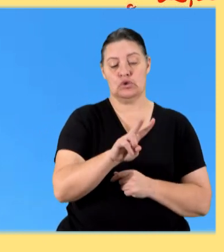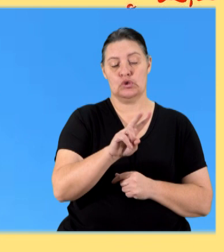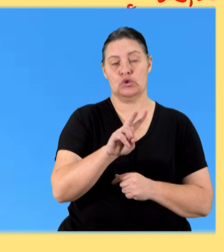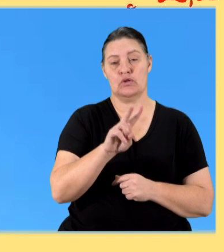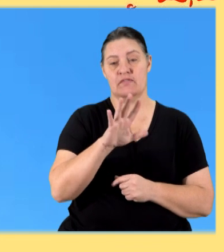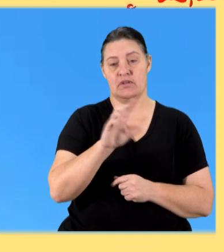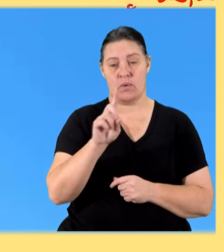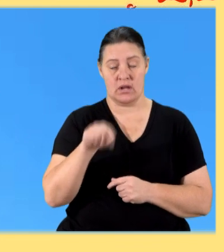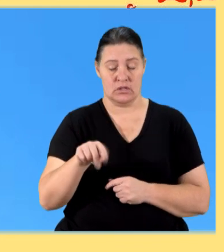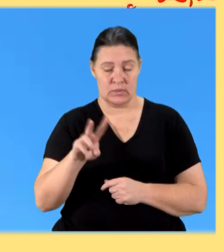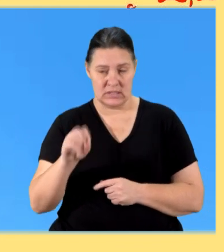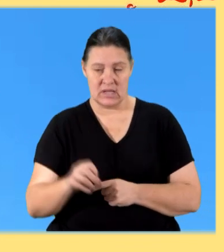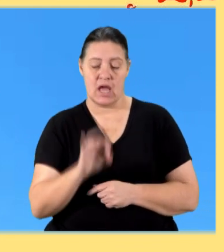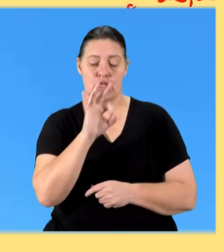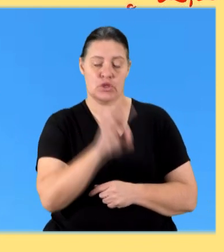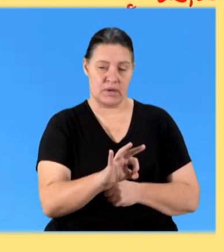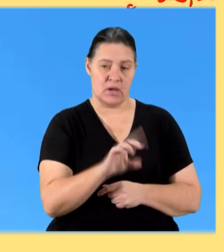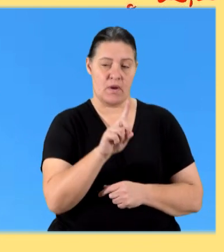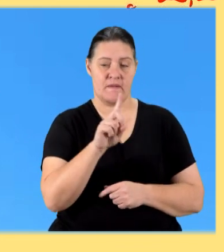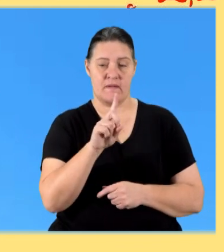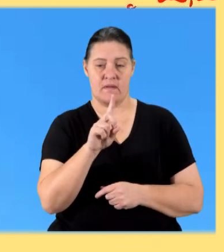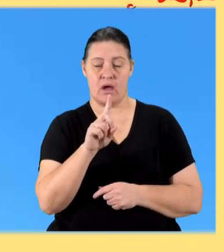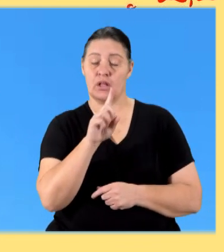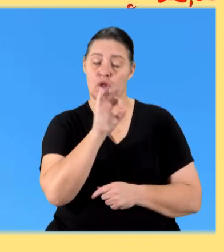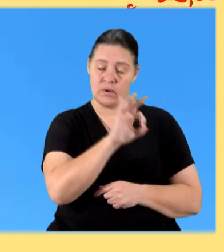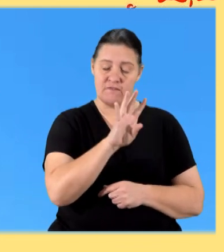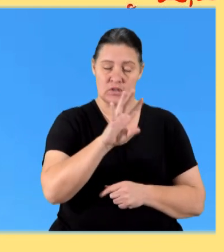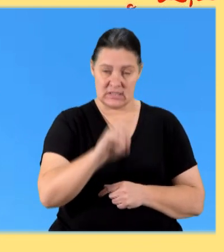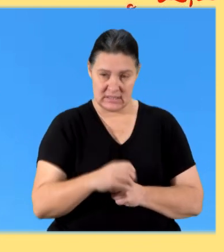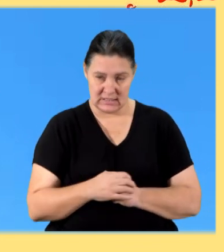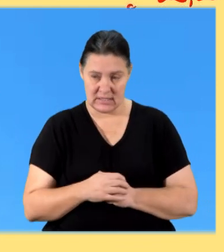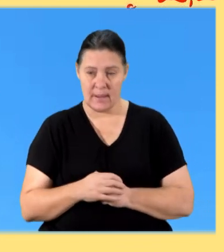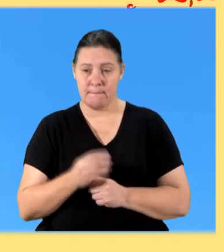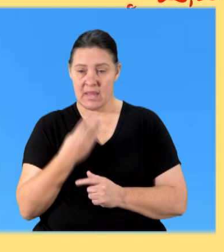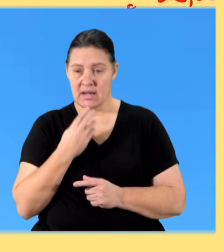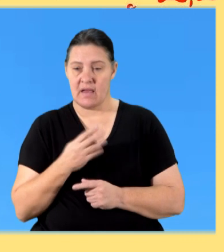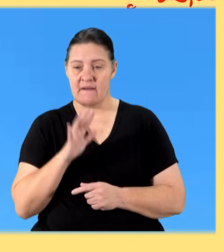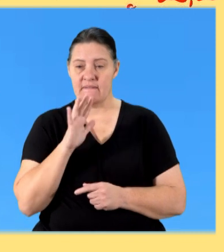and 20 plus 314. That should give me